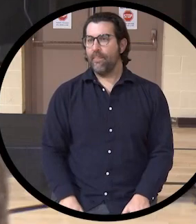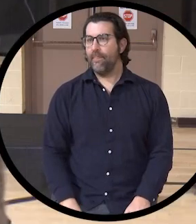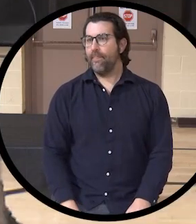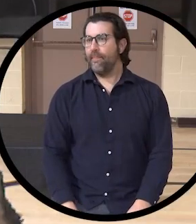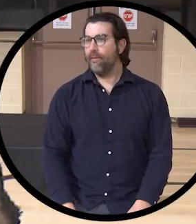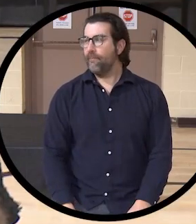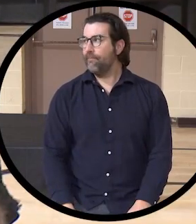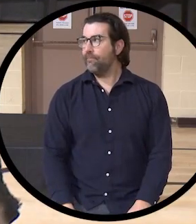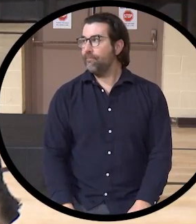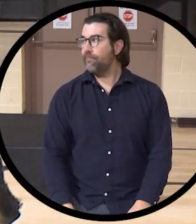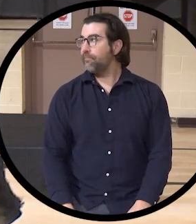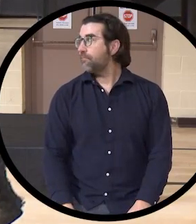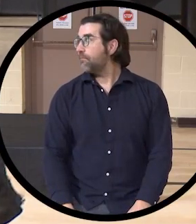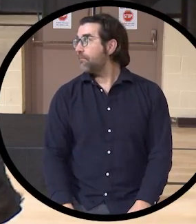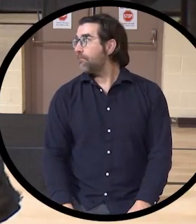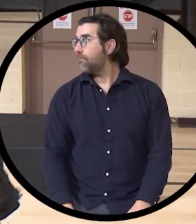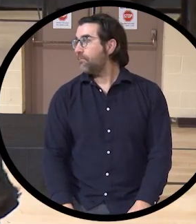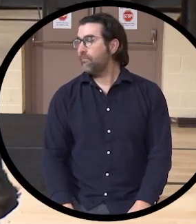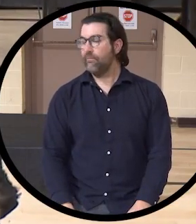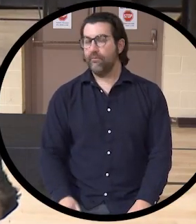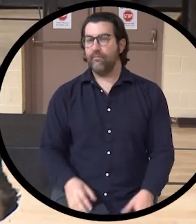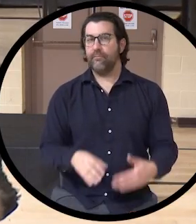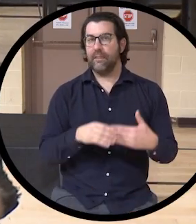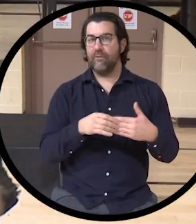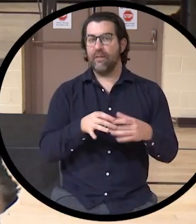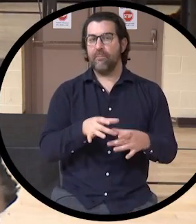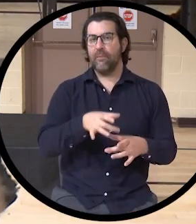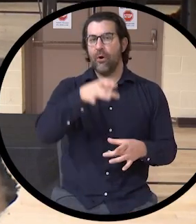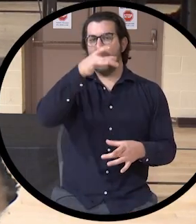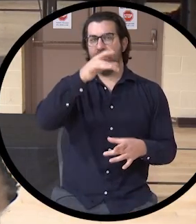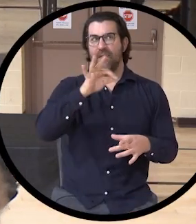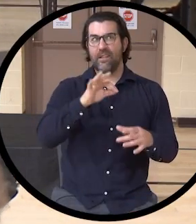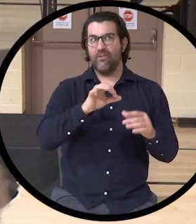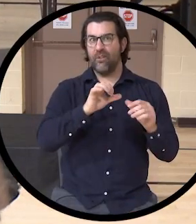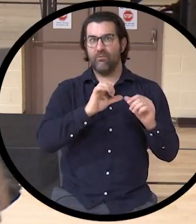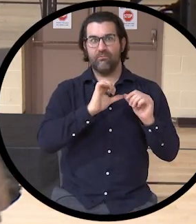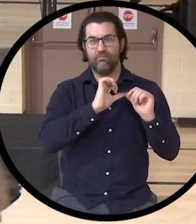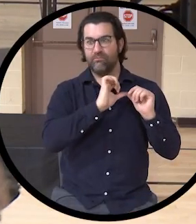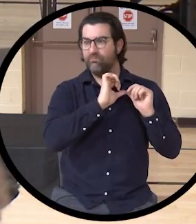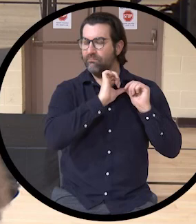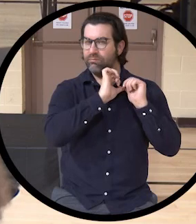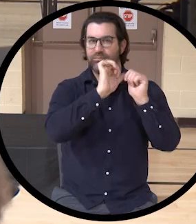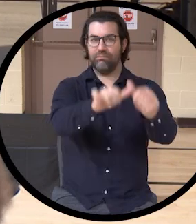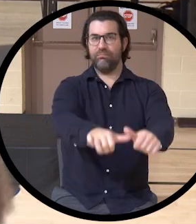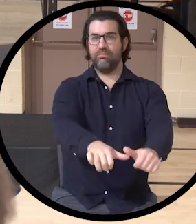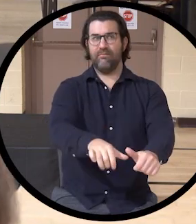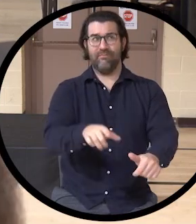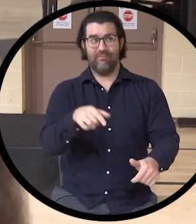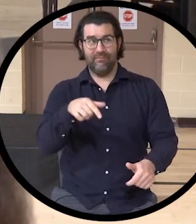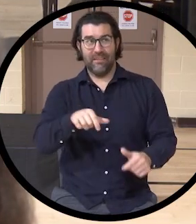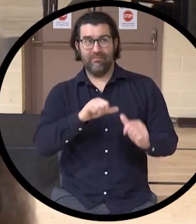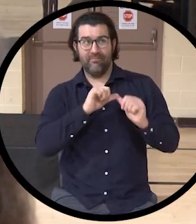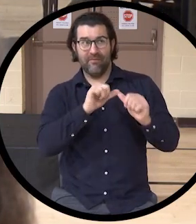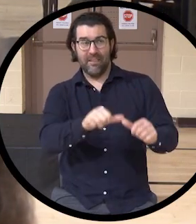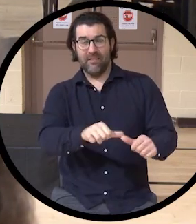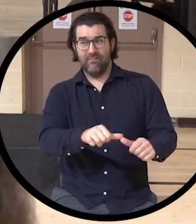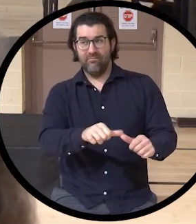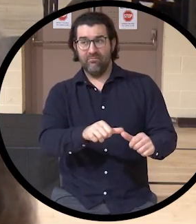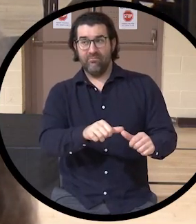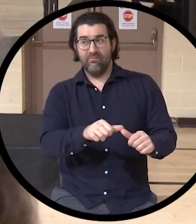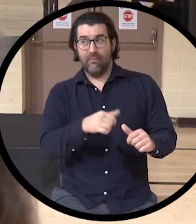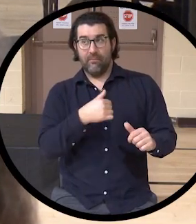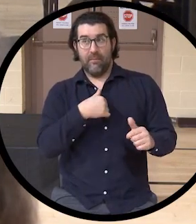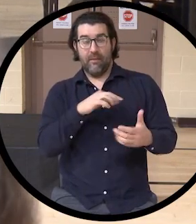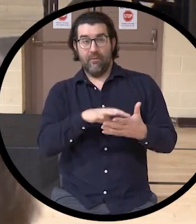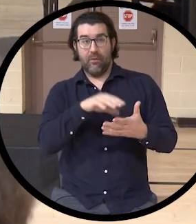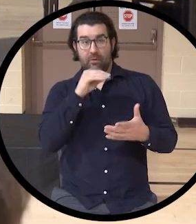I'll let you just answer. Yeah, so the question was on flex posts and if they can last longer. They last, I think, something that's interesting that I've